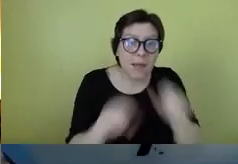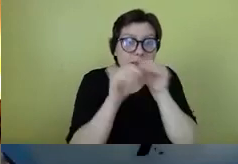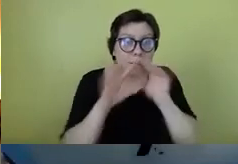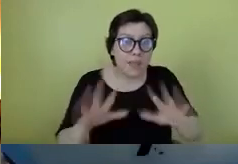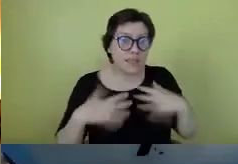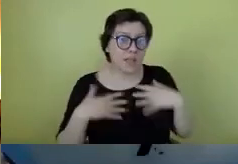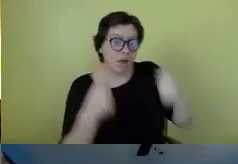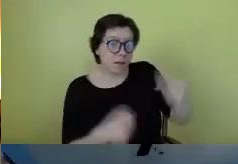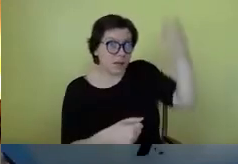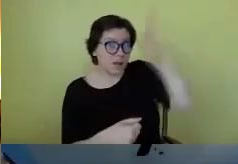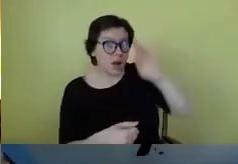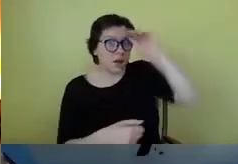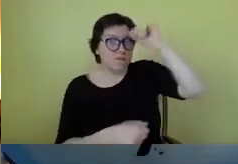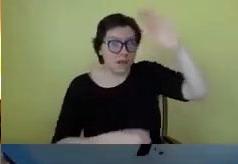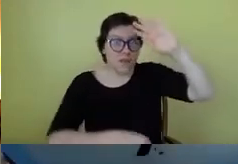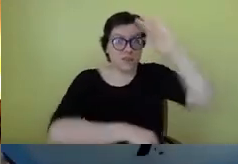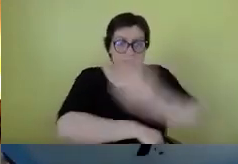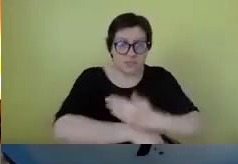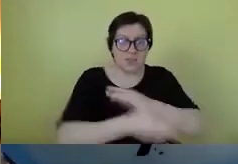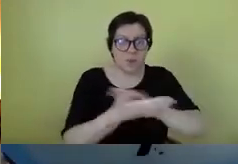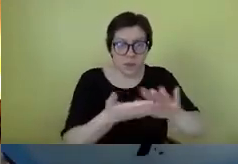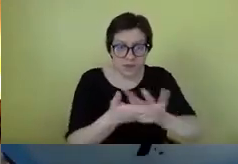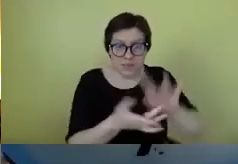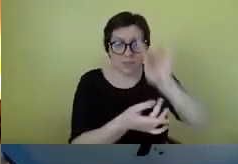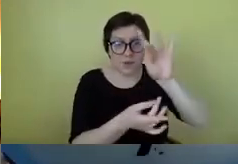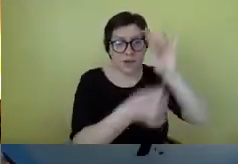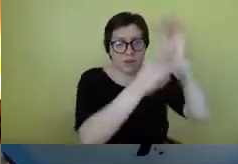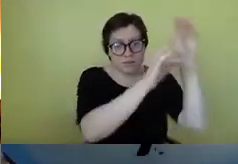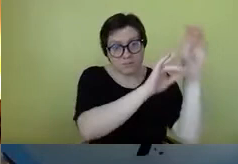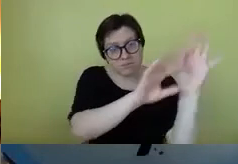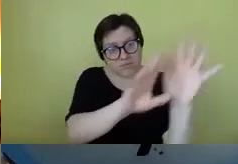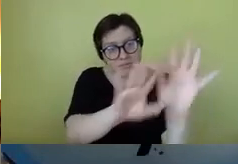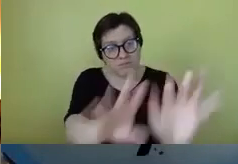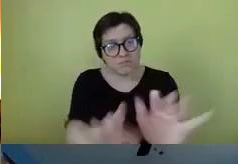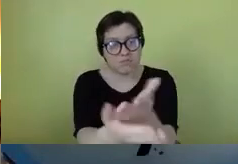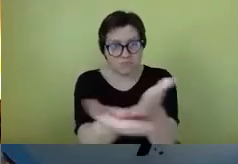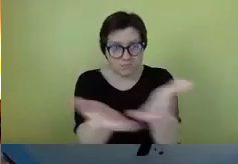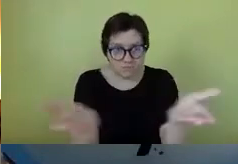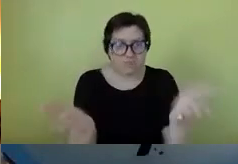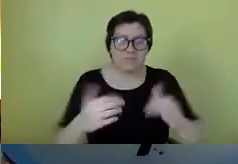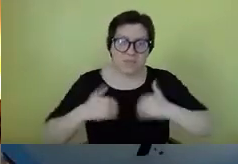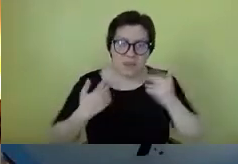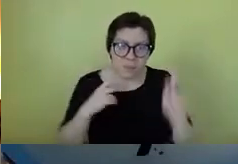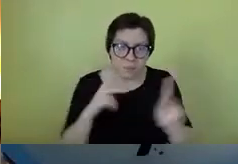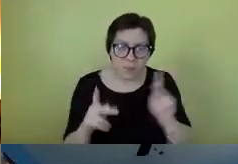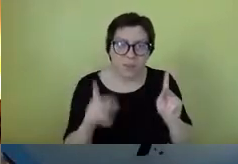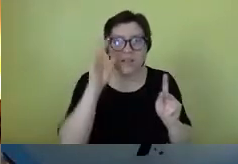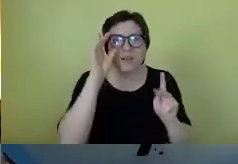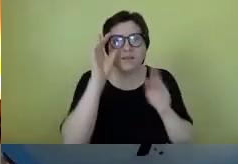Almighty God, Father, Son, and Holy Spirit, descend upon all of our young people,